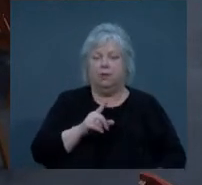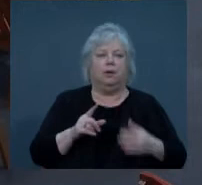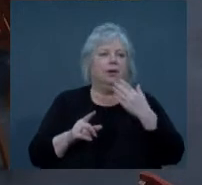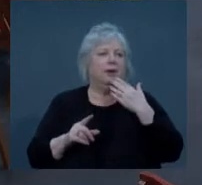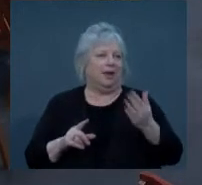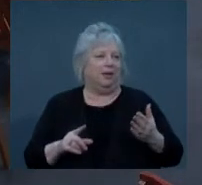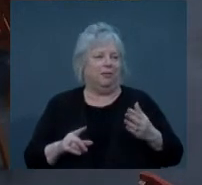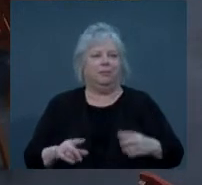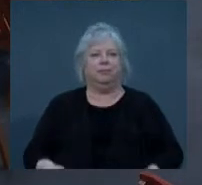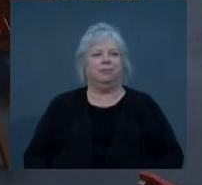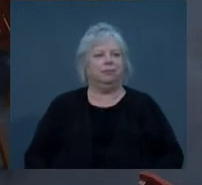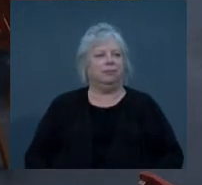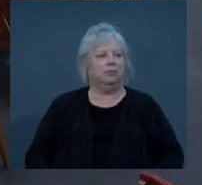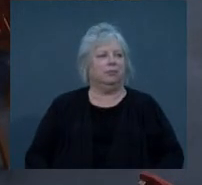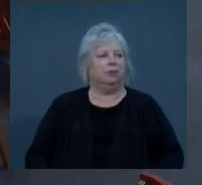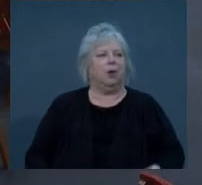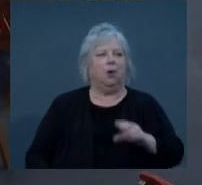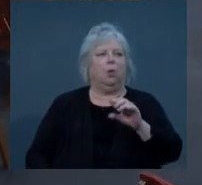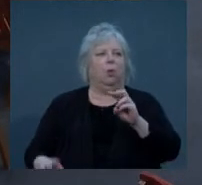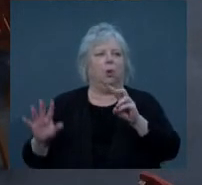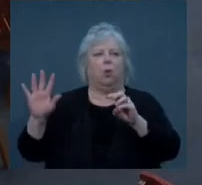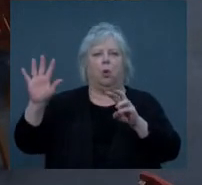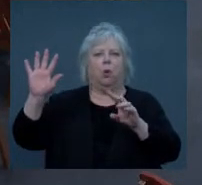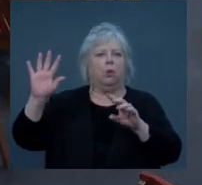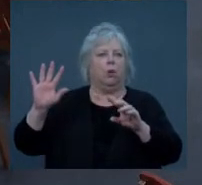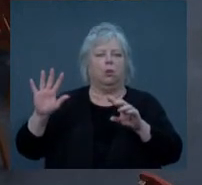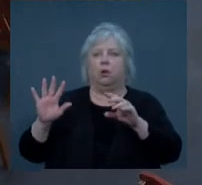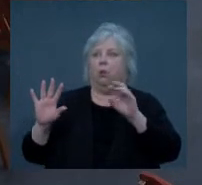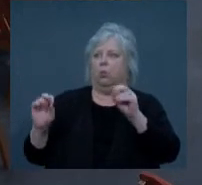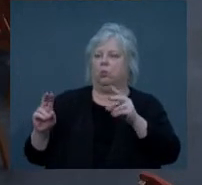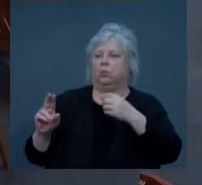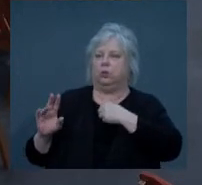Thank you. No, I'm sorry. That's okay.